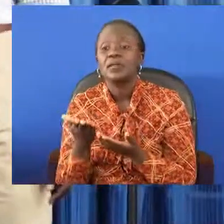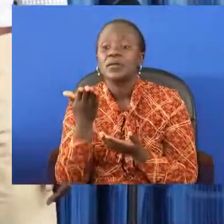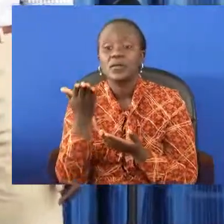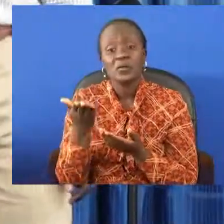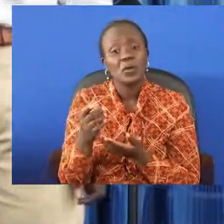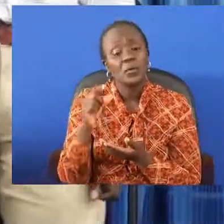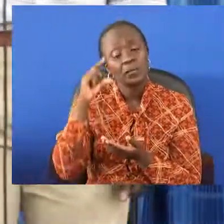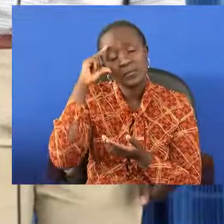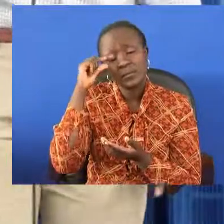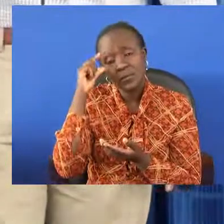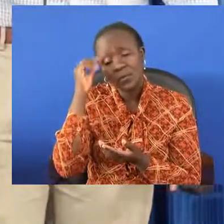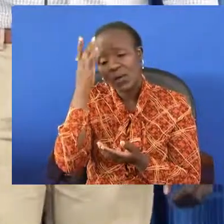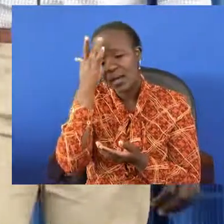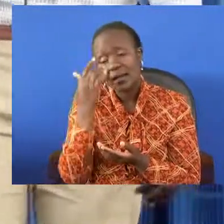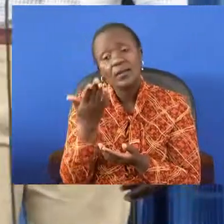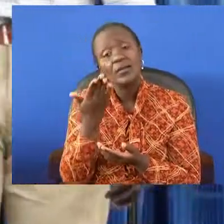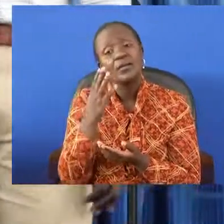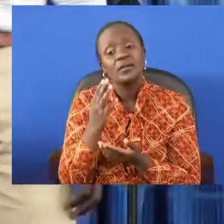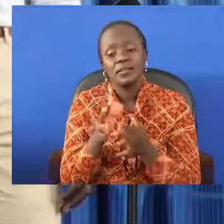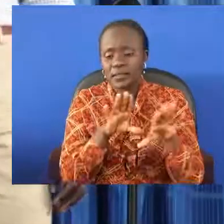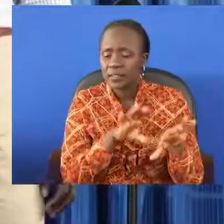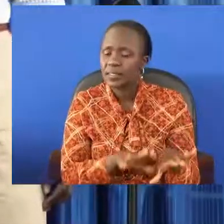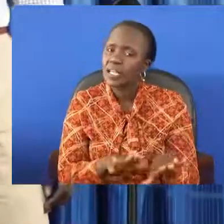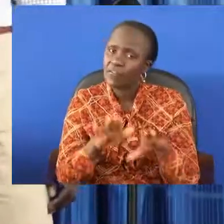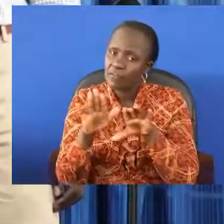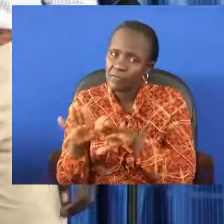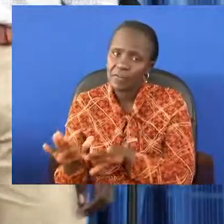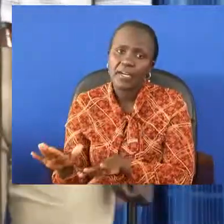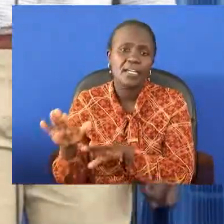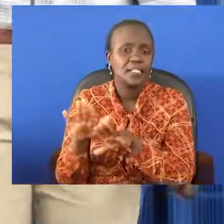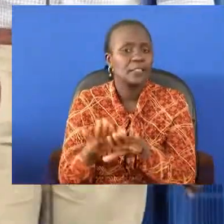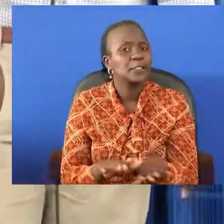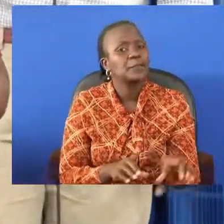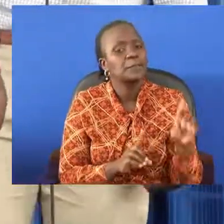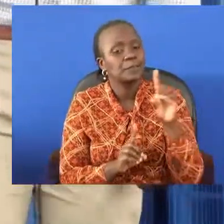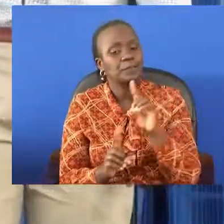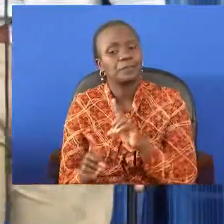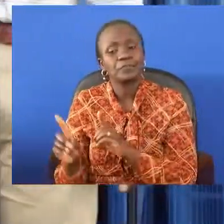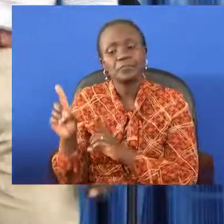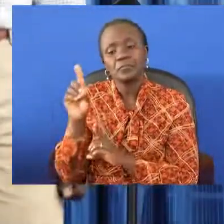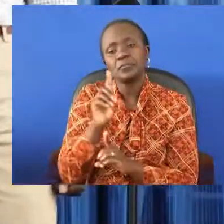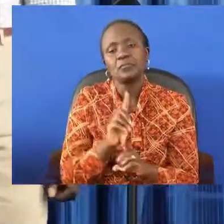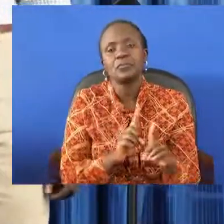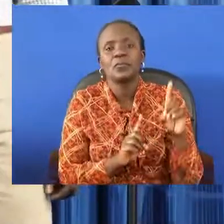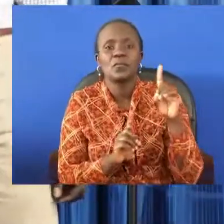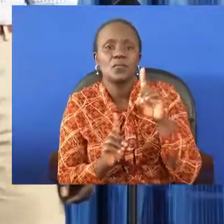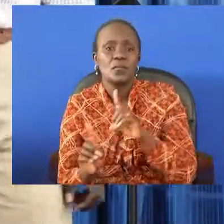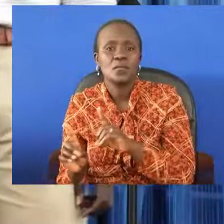Ewe Musa, bona tunateseka.